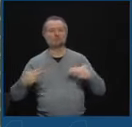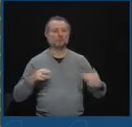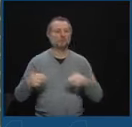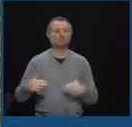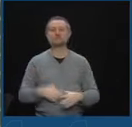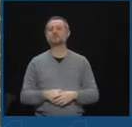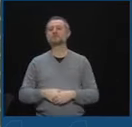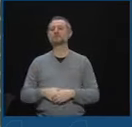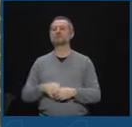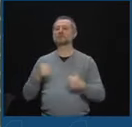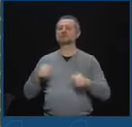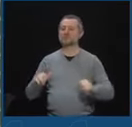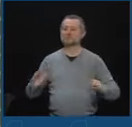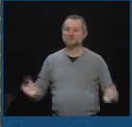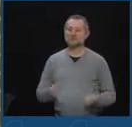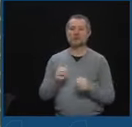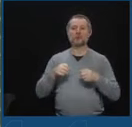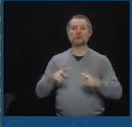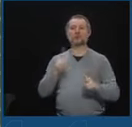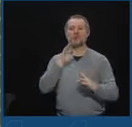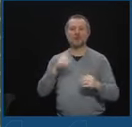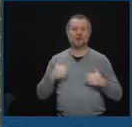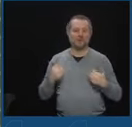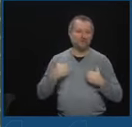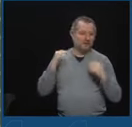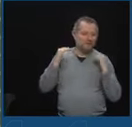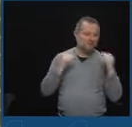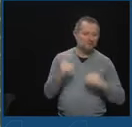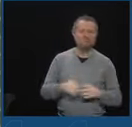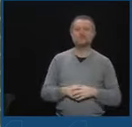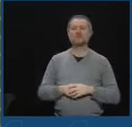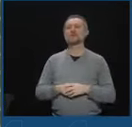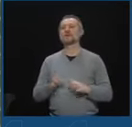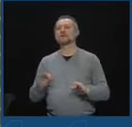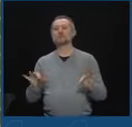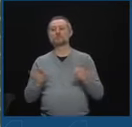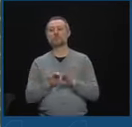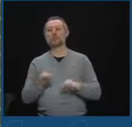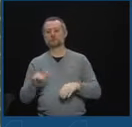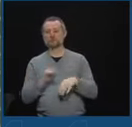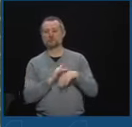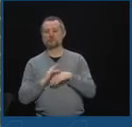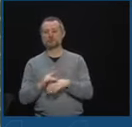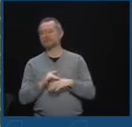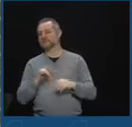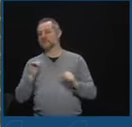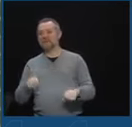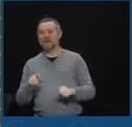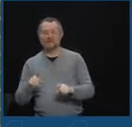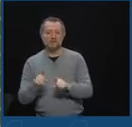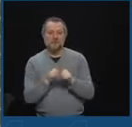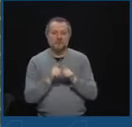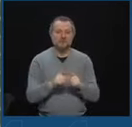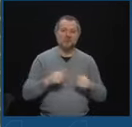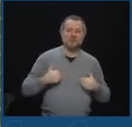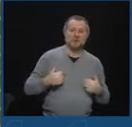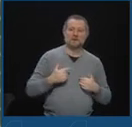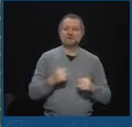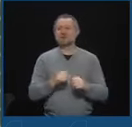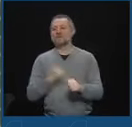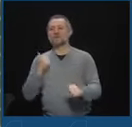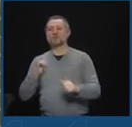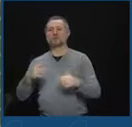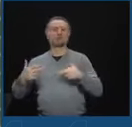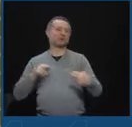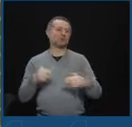opportunities for our young adults. They serve as a critical community resource to mentor our youth who are at risk of gun violence. Partnering with